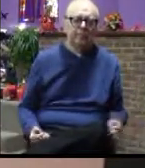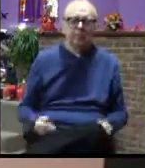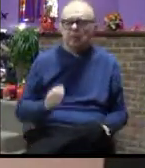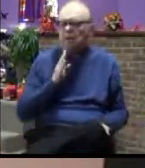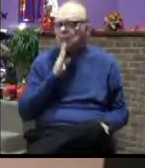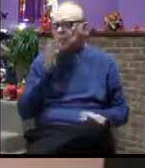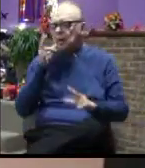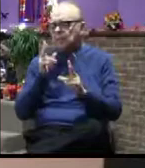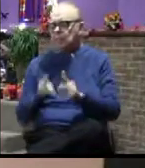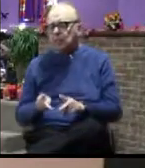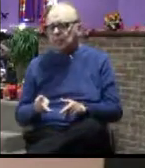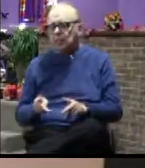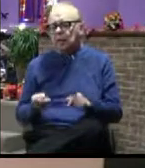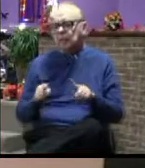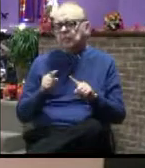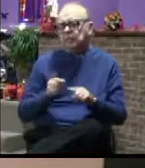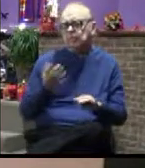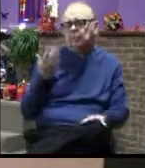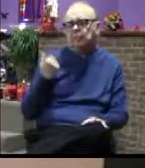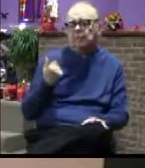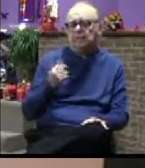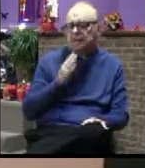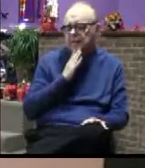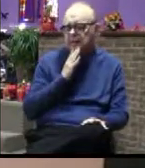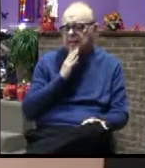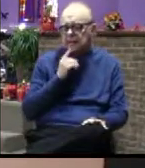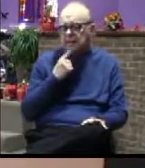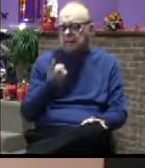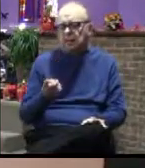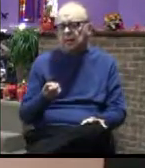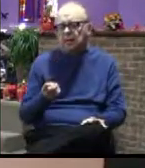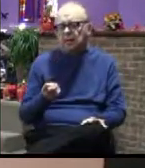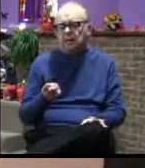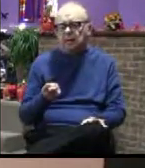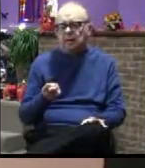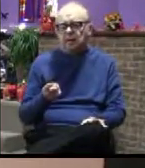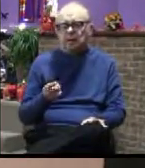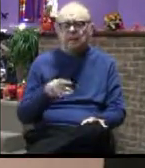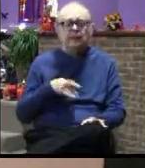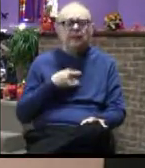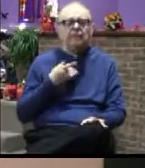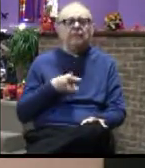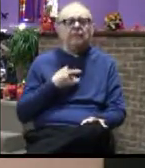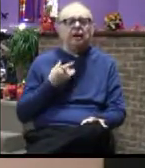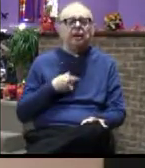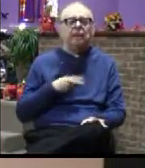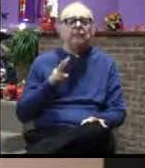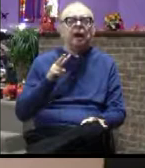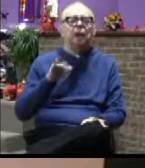if you talk to someone that this has happened to, they'll talk to you and they say they kind of feel like violated.